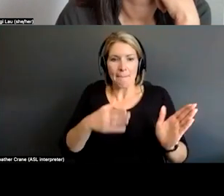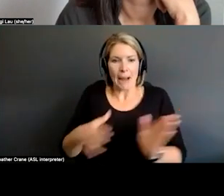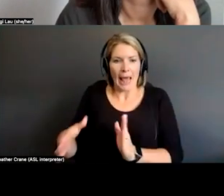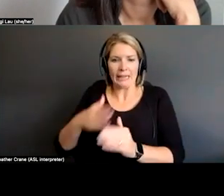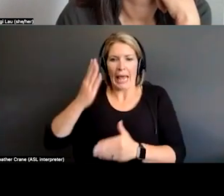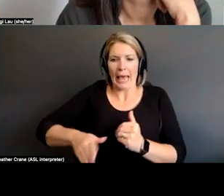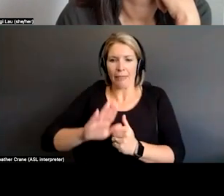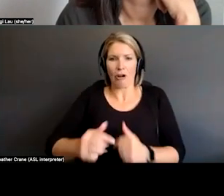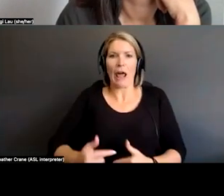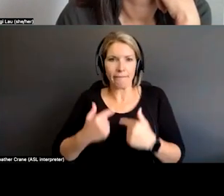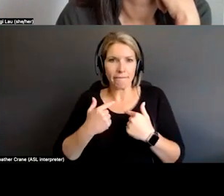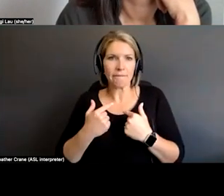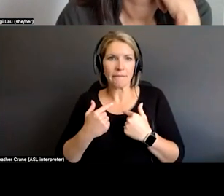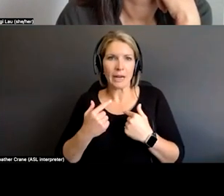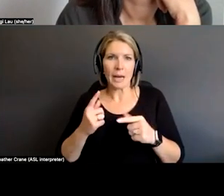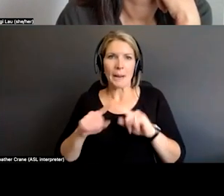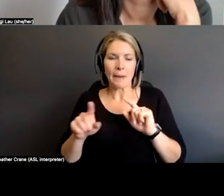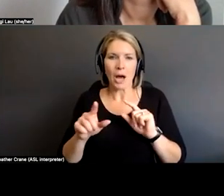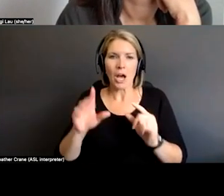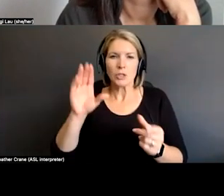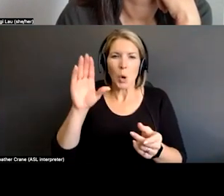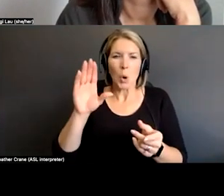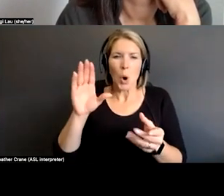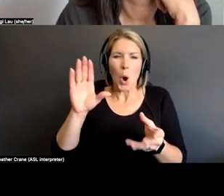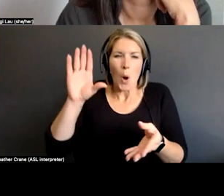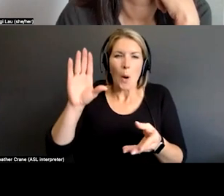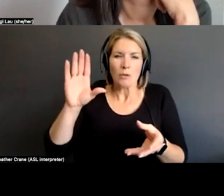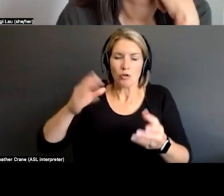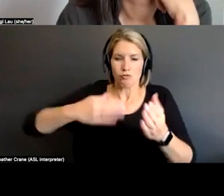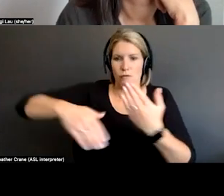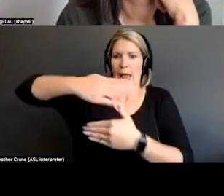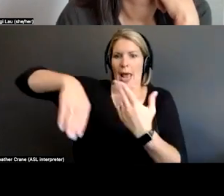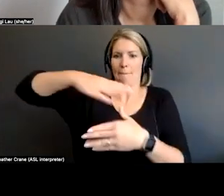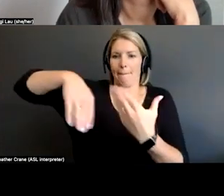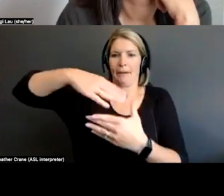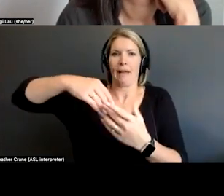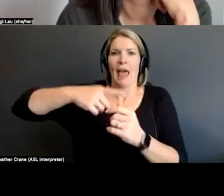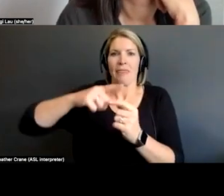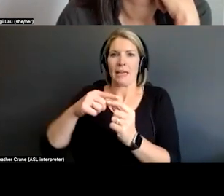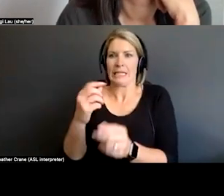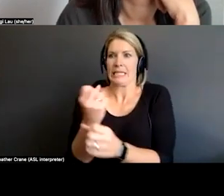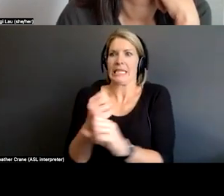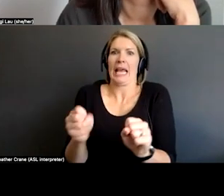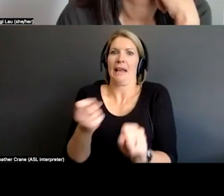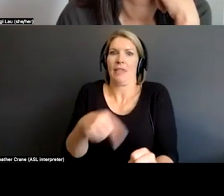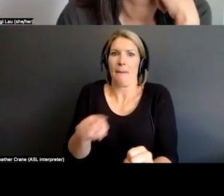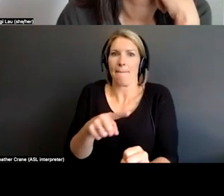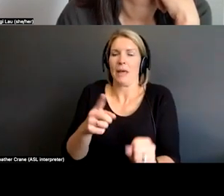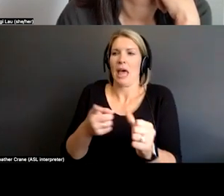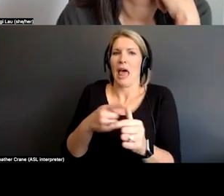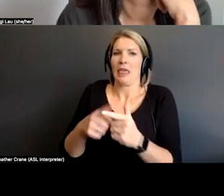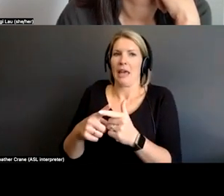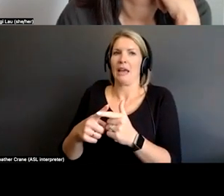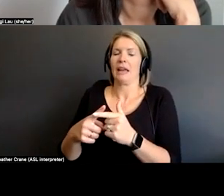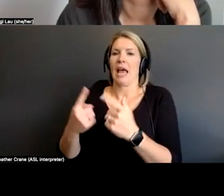basically reinflate them by blowing into a little nodule on their neck. And the cover is basically an orange cover